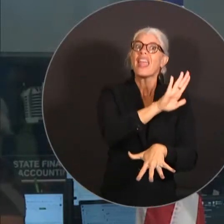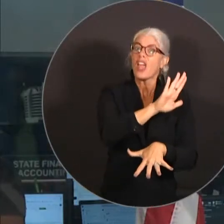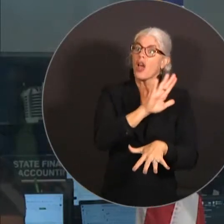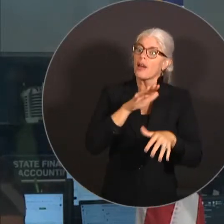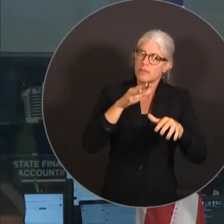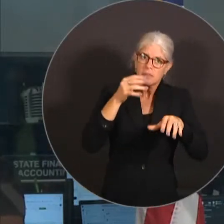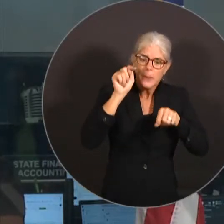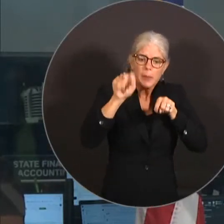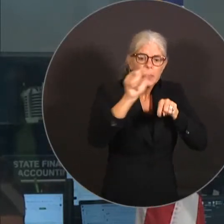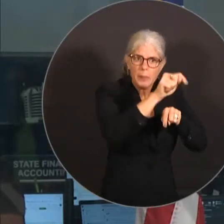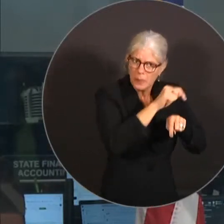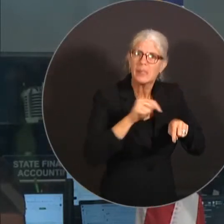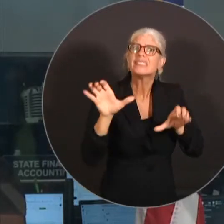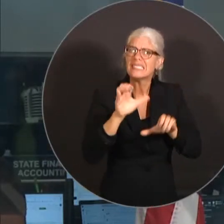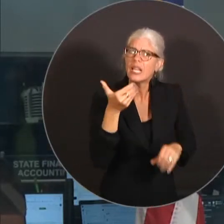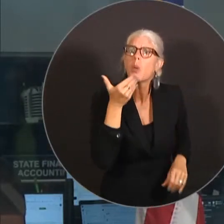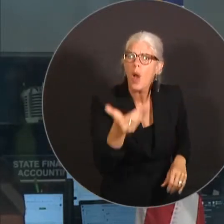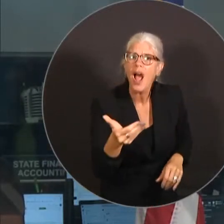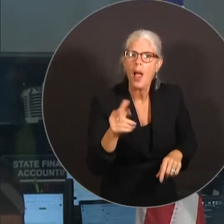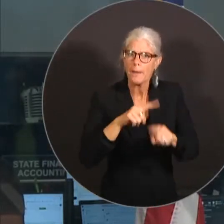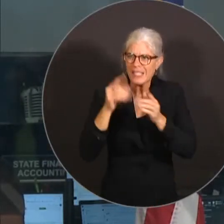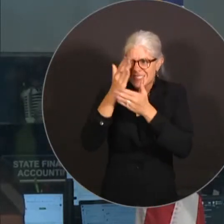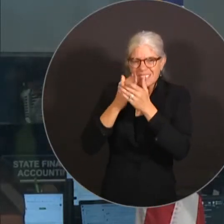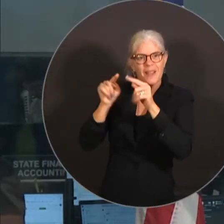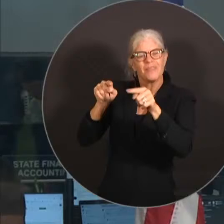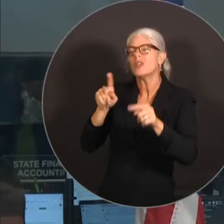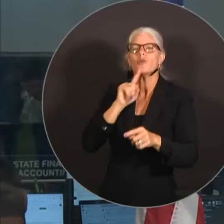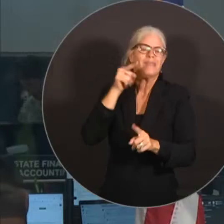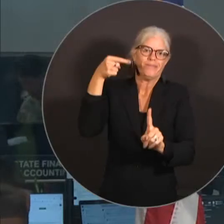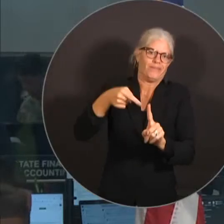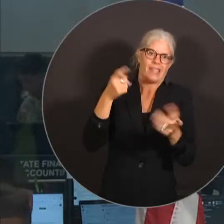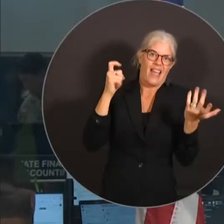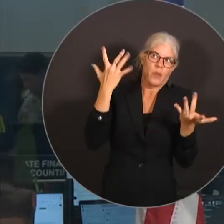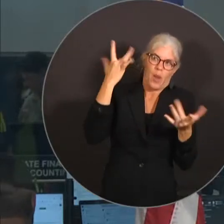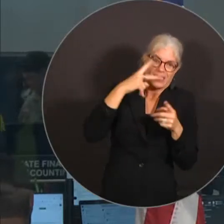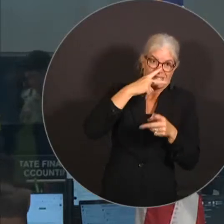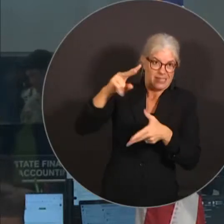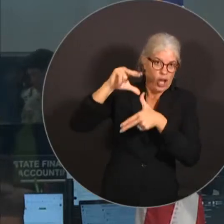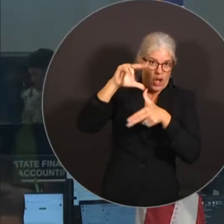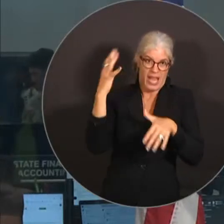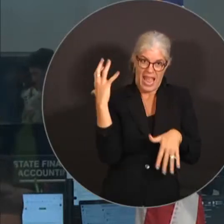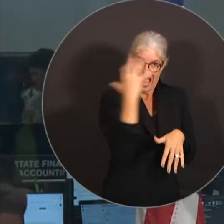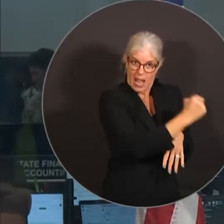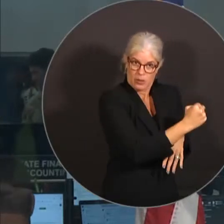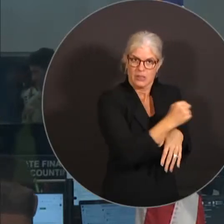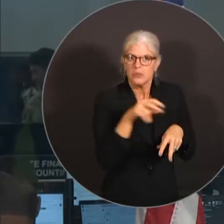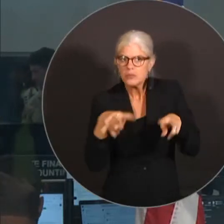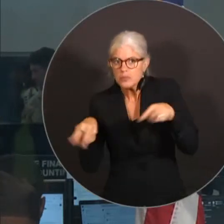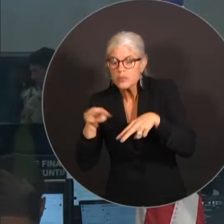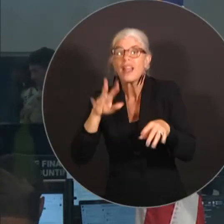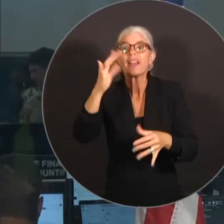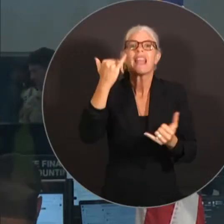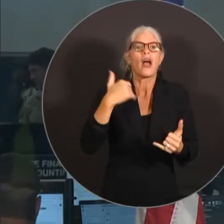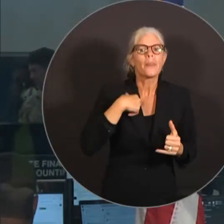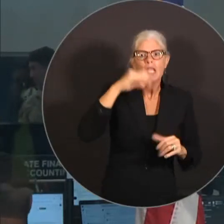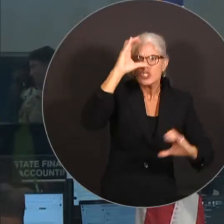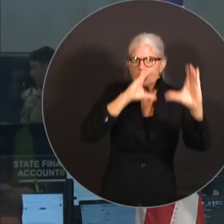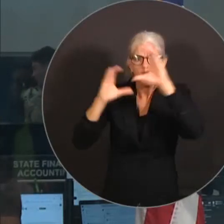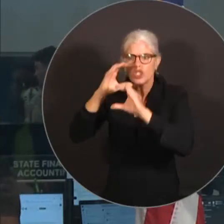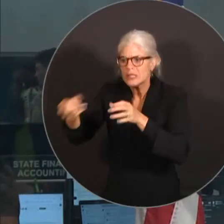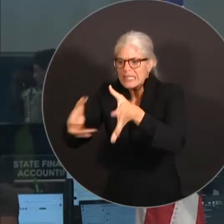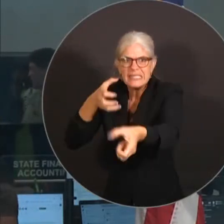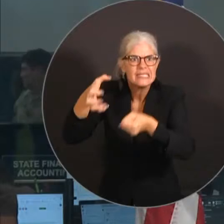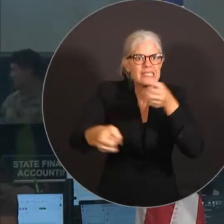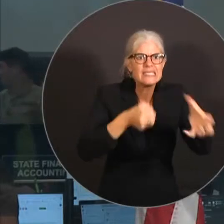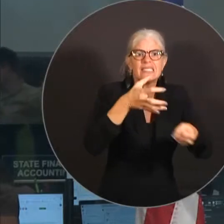So I think it remains to be seen with that. Now, in terms of the search and rescue personnel, I'd like nothing better than